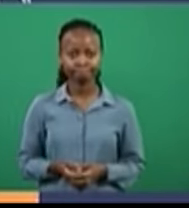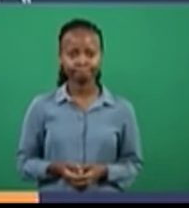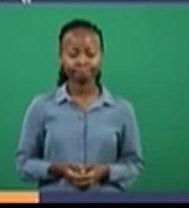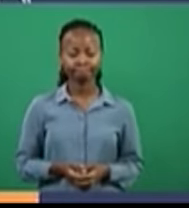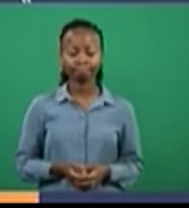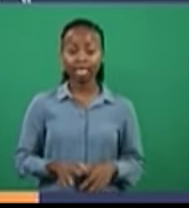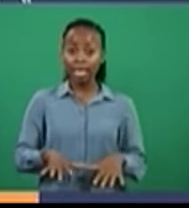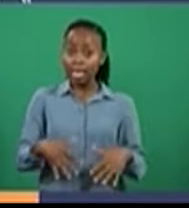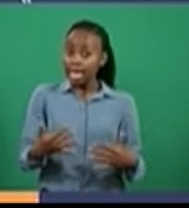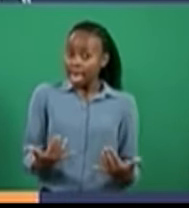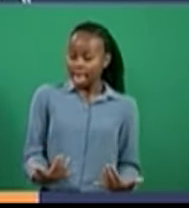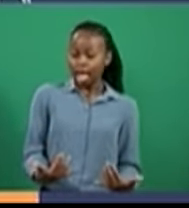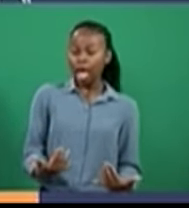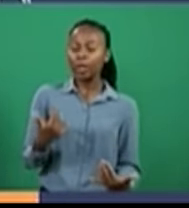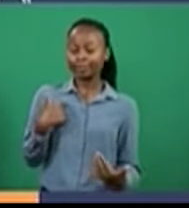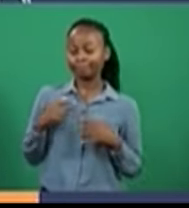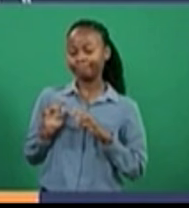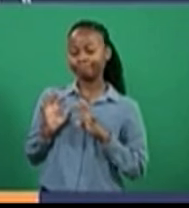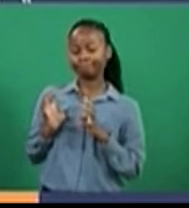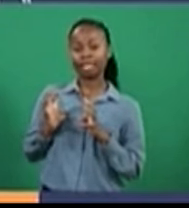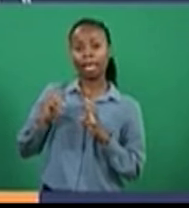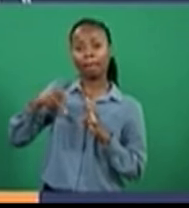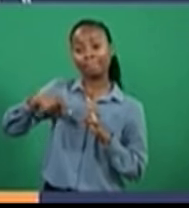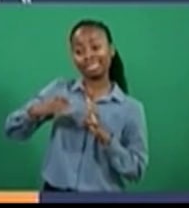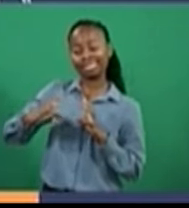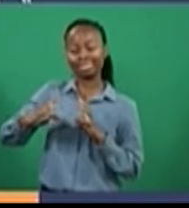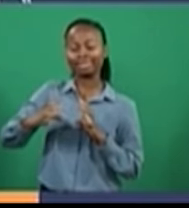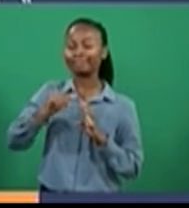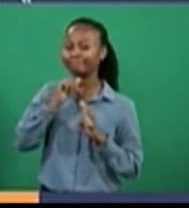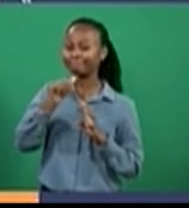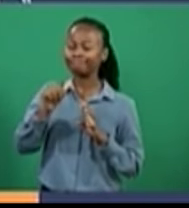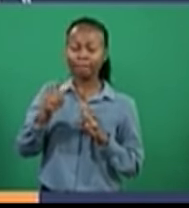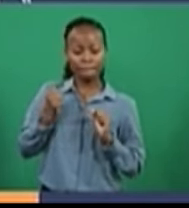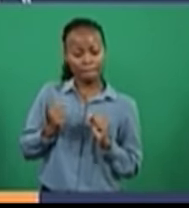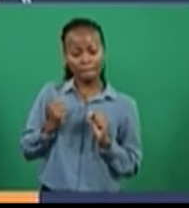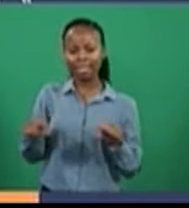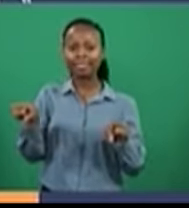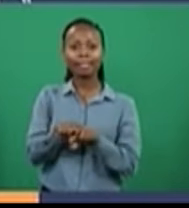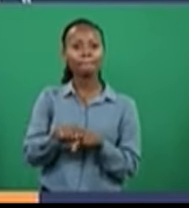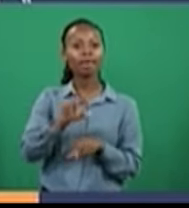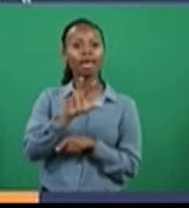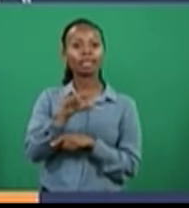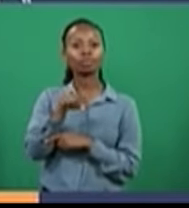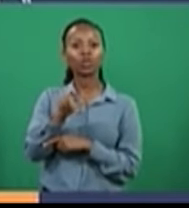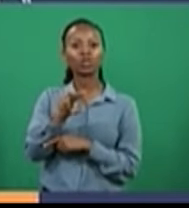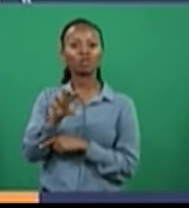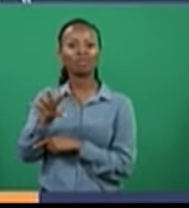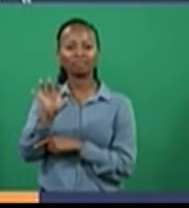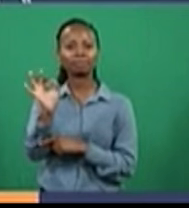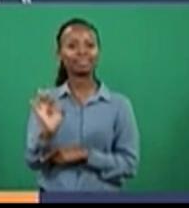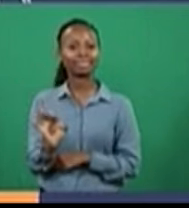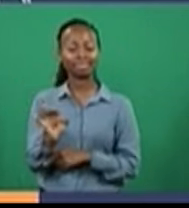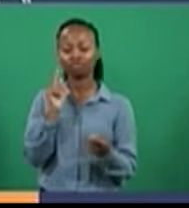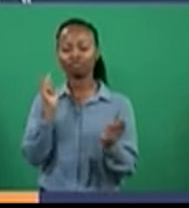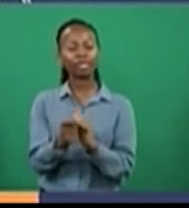Against this backdrop, the MPC decided to hold the repo rate unchanged at 8.25%.